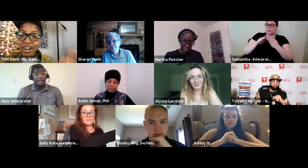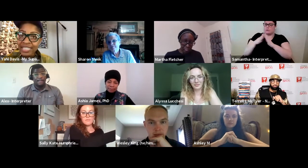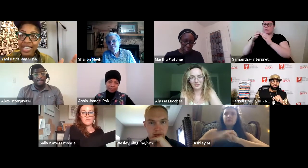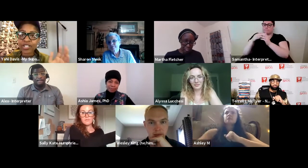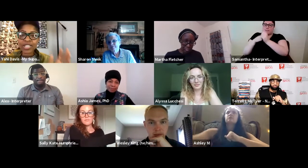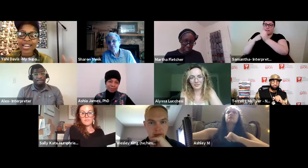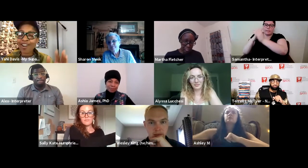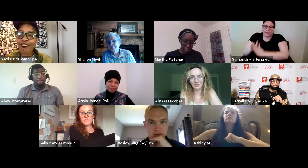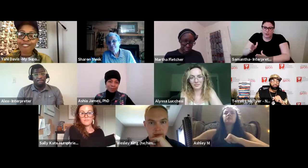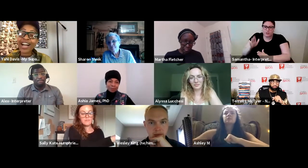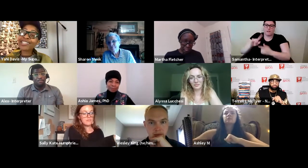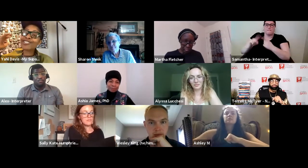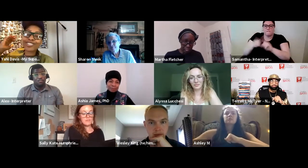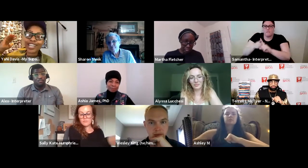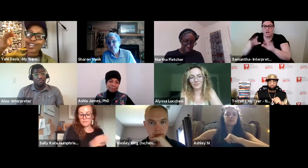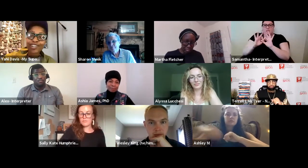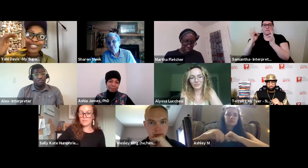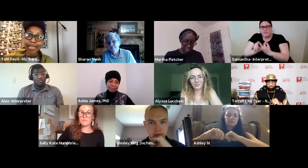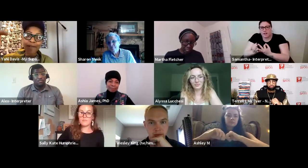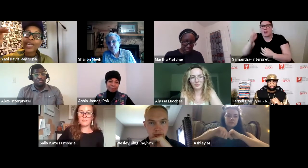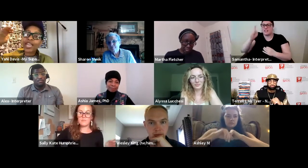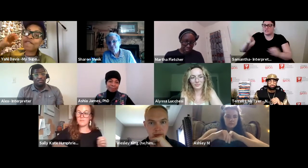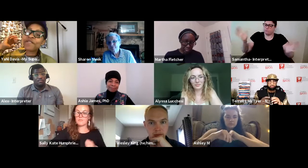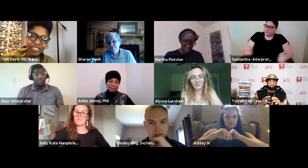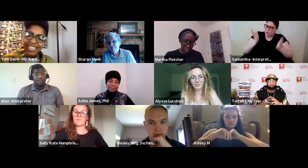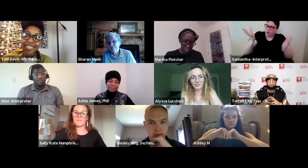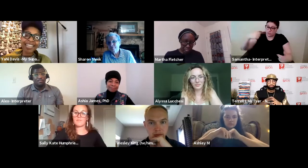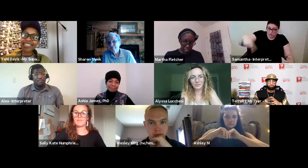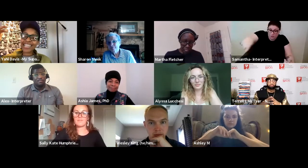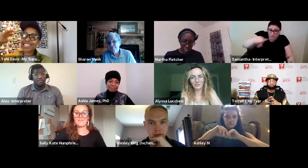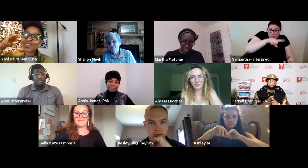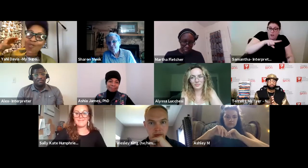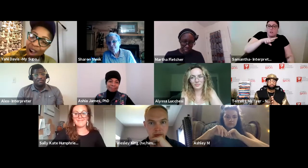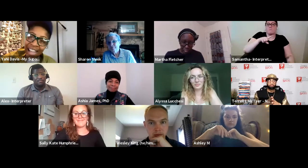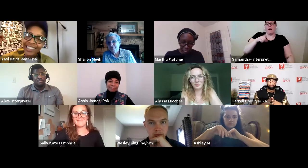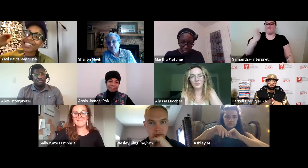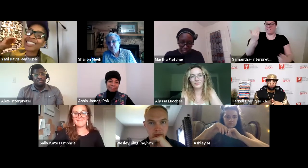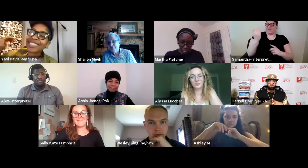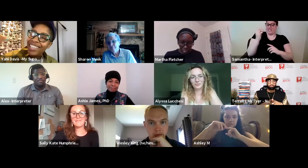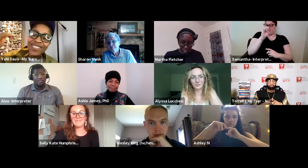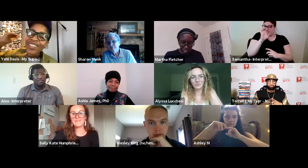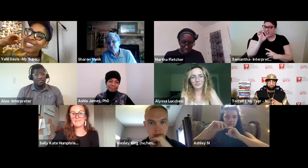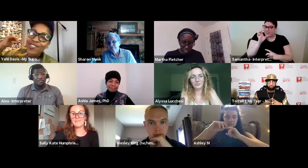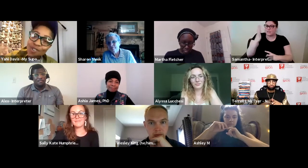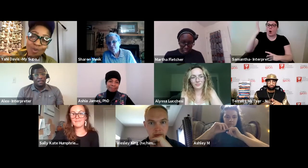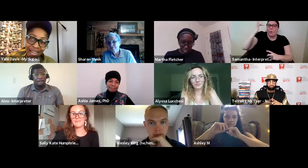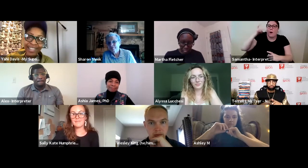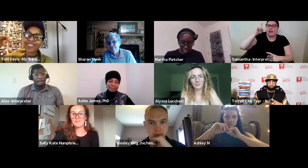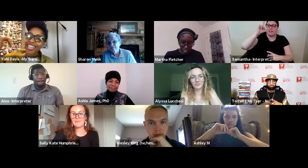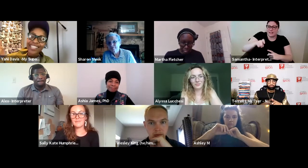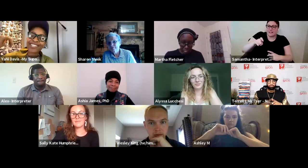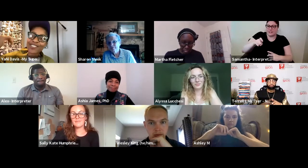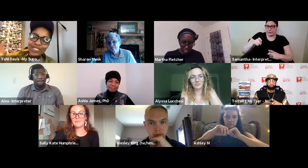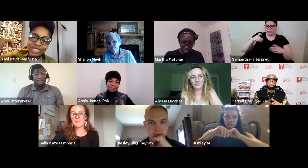our friends that are signing off. I need you to encourage them in 15 seconds as to why they need to get with the new